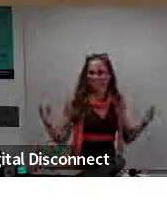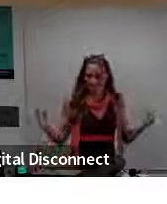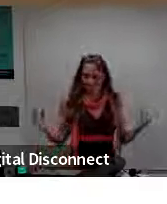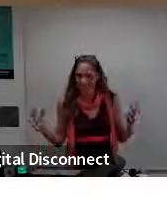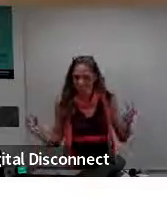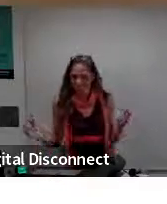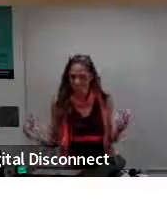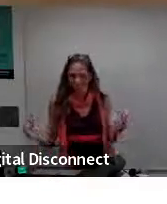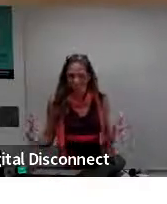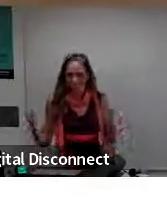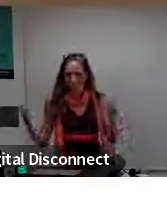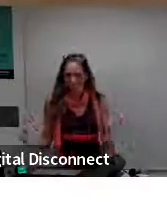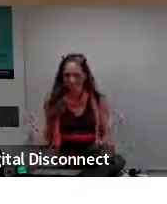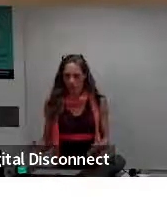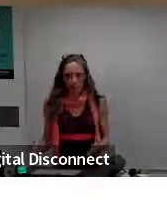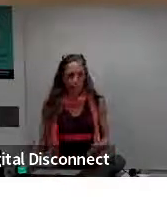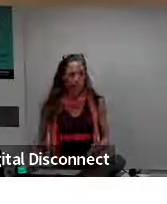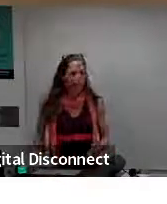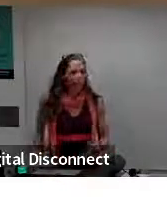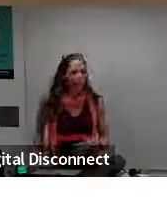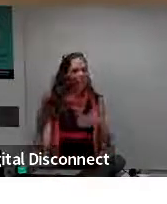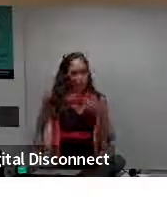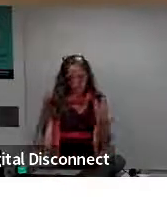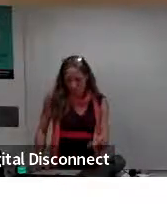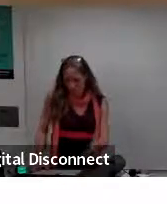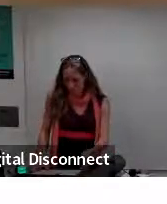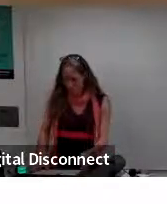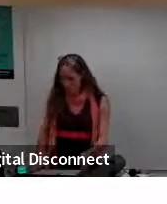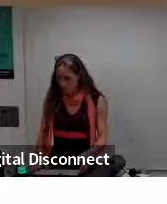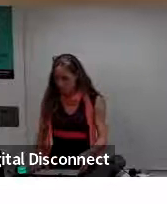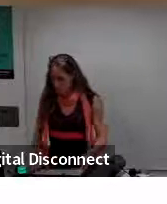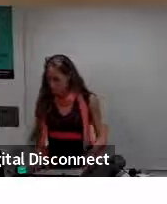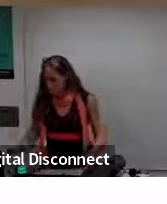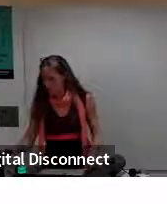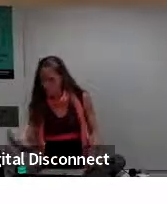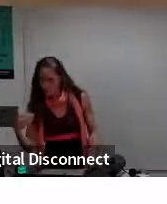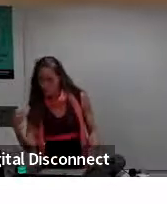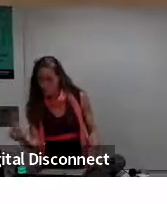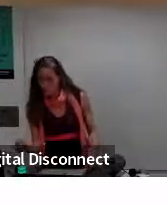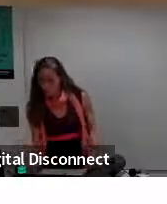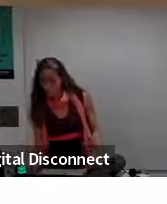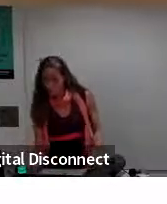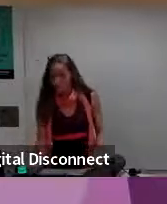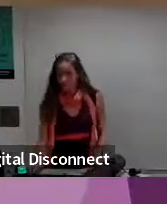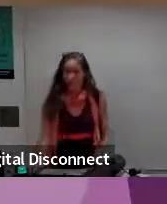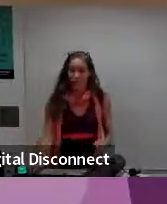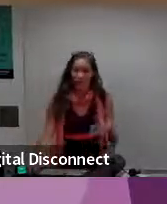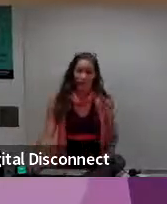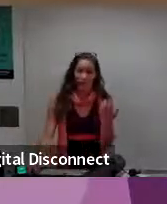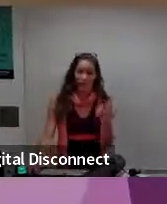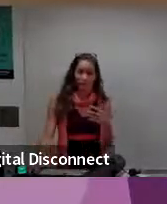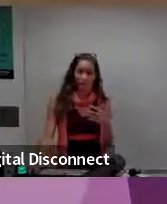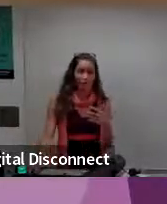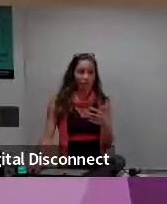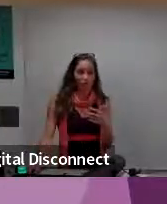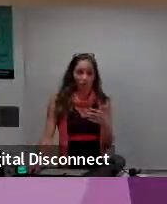still hear the experiences of other people. Yeah. So this is something that also means that the more privileged don't